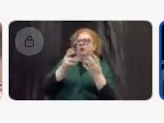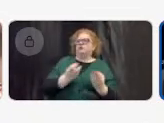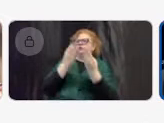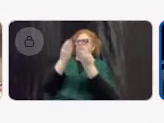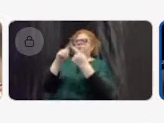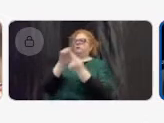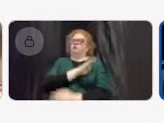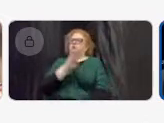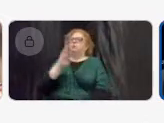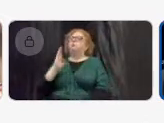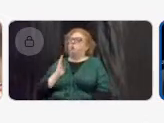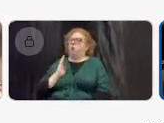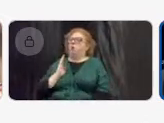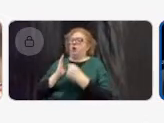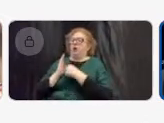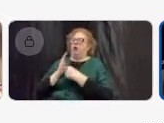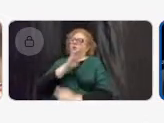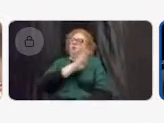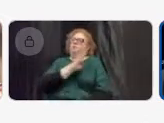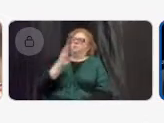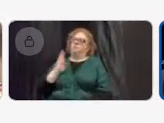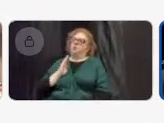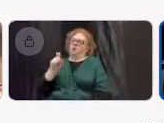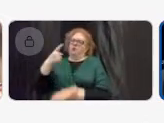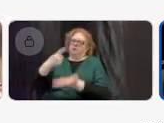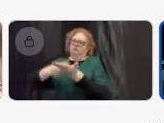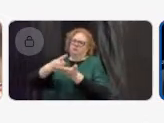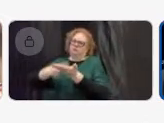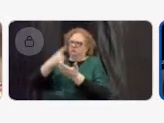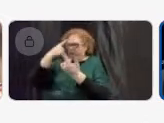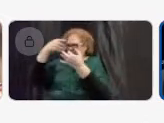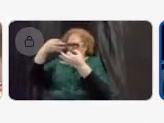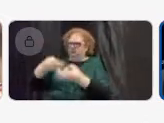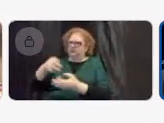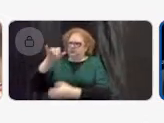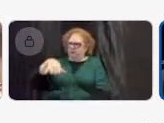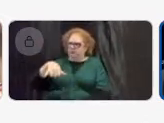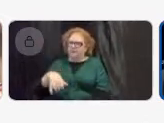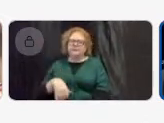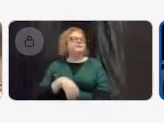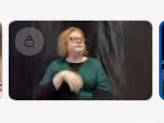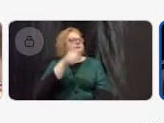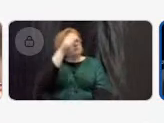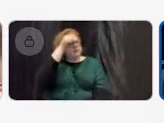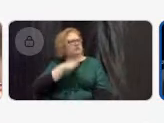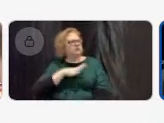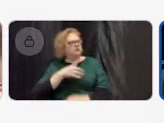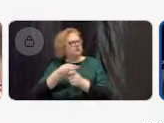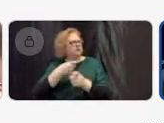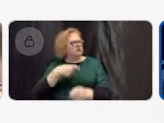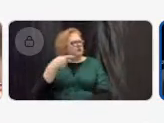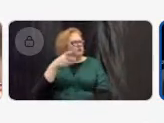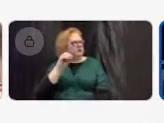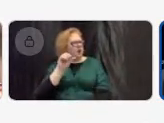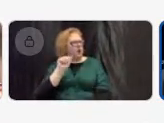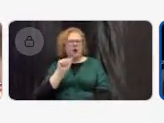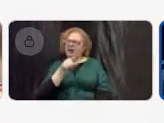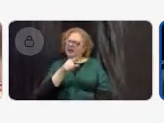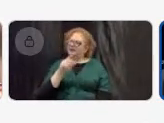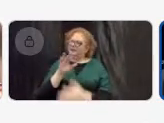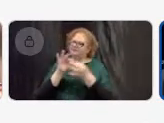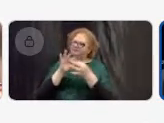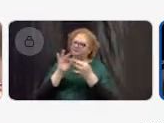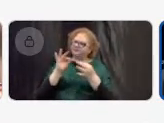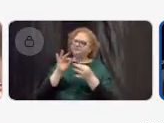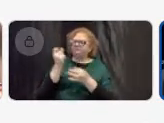POA, I apologize for not having recalled his name perfectly, but I think the process and the procedures are